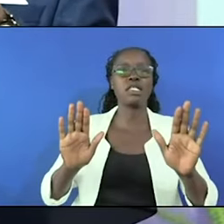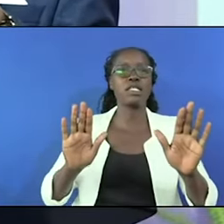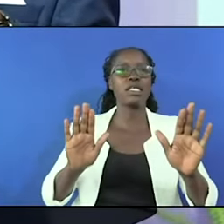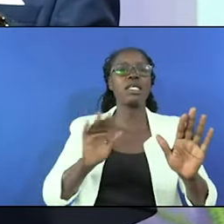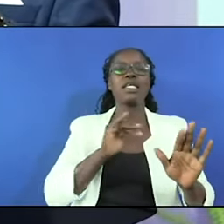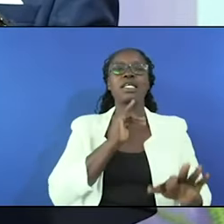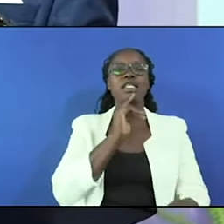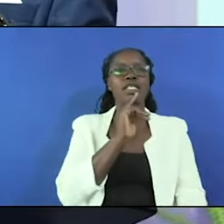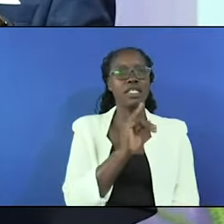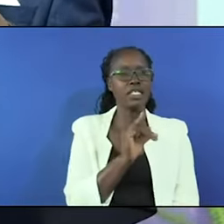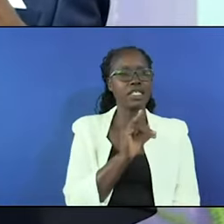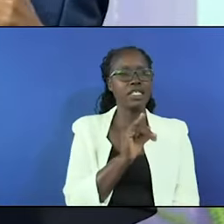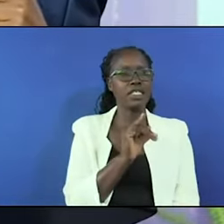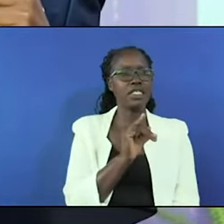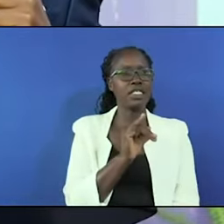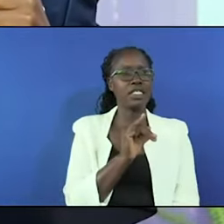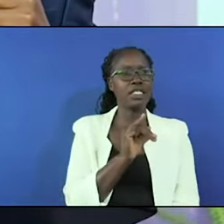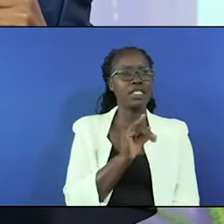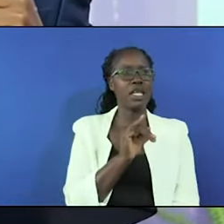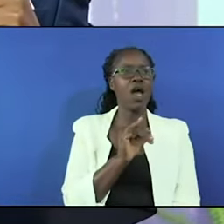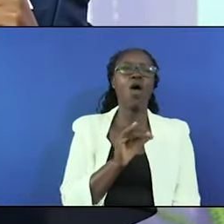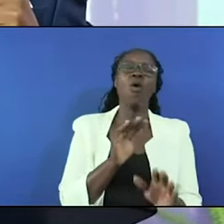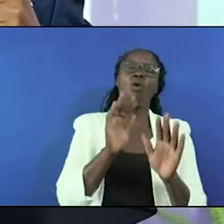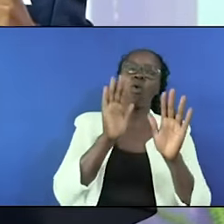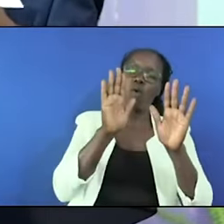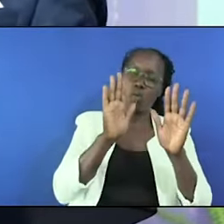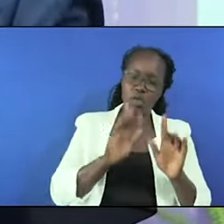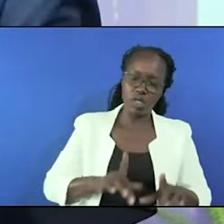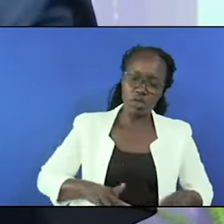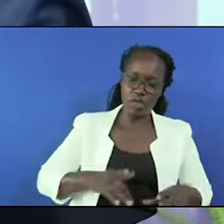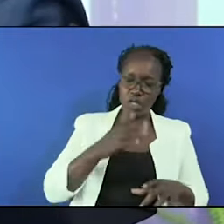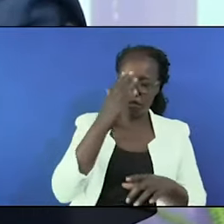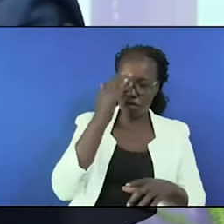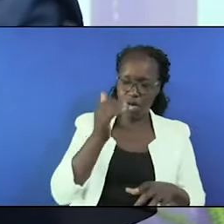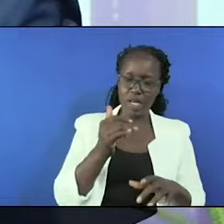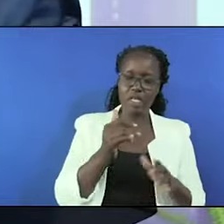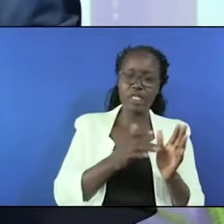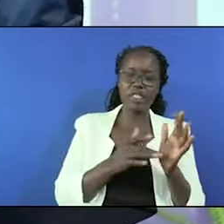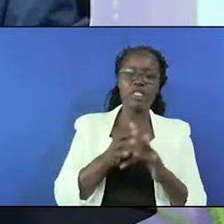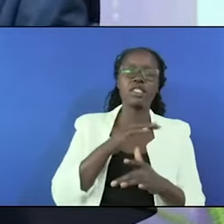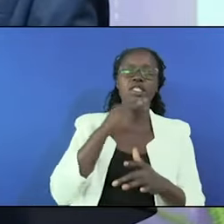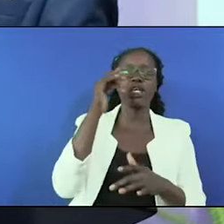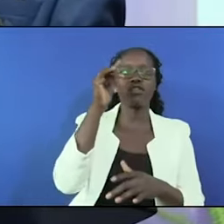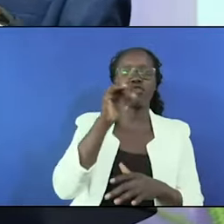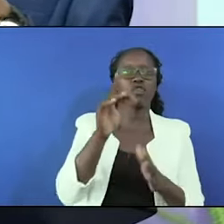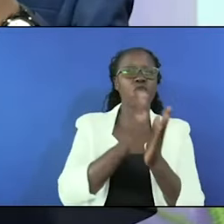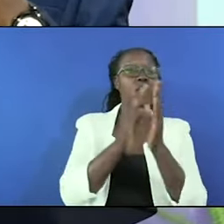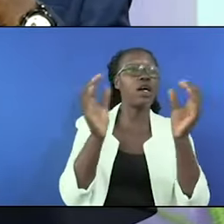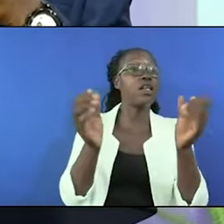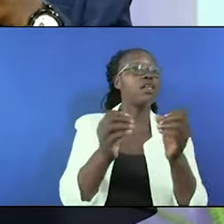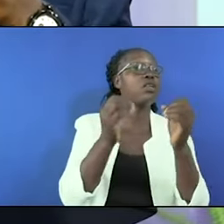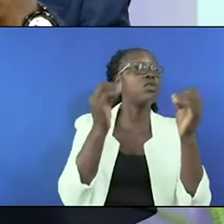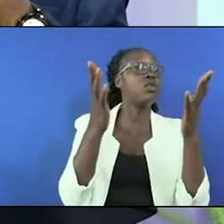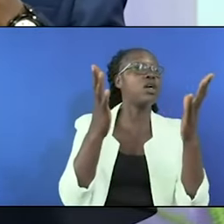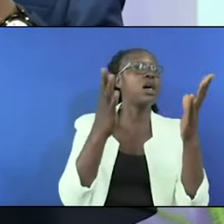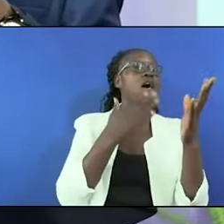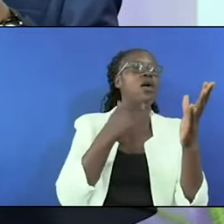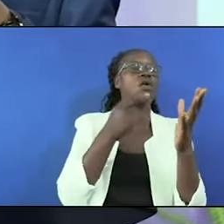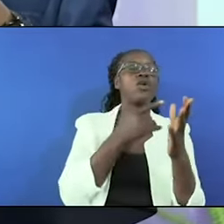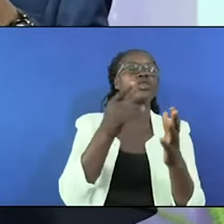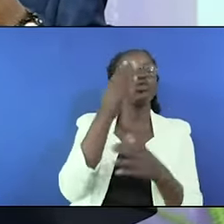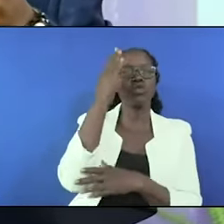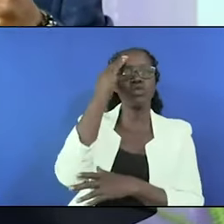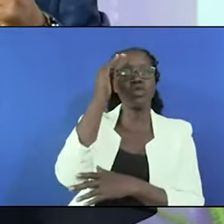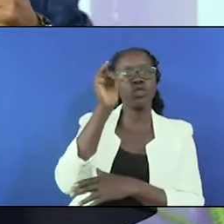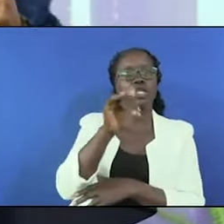is worthy living because Christ died for you. Hallelujah. I want you to know